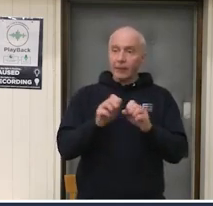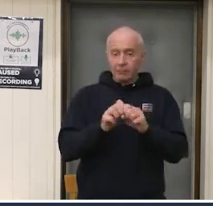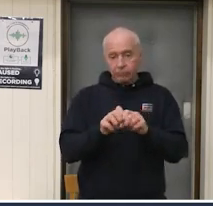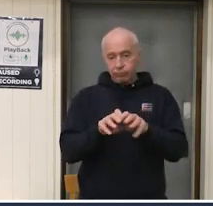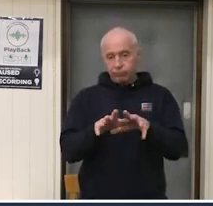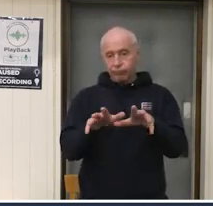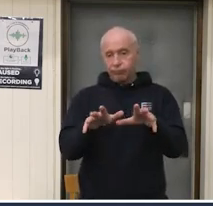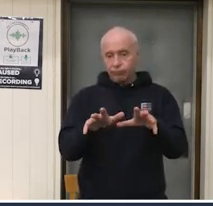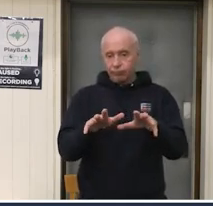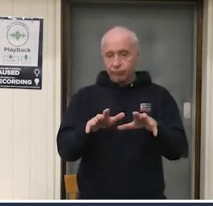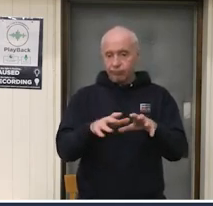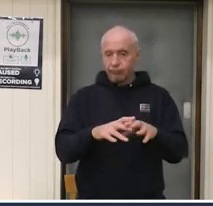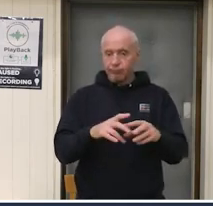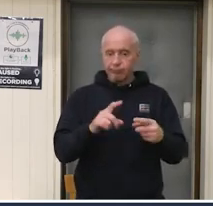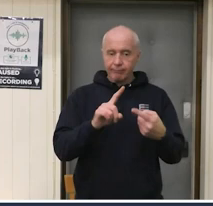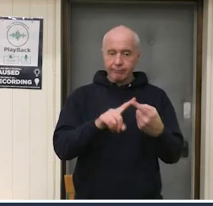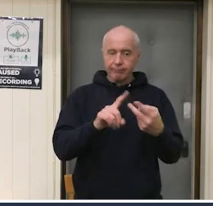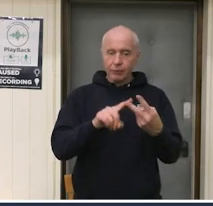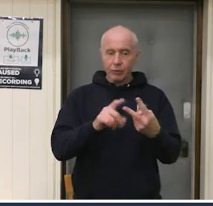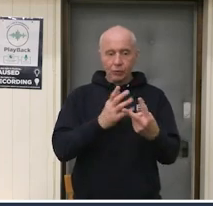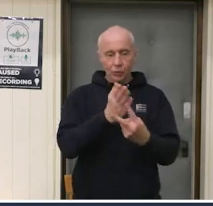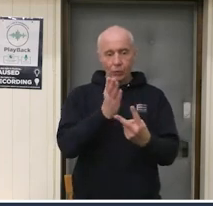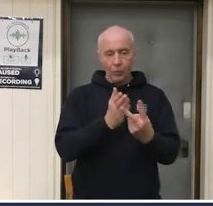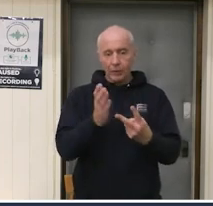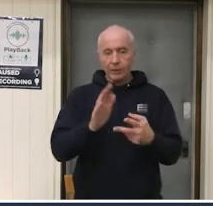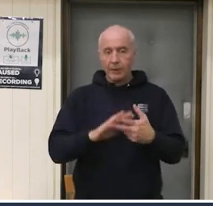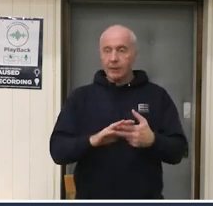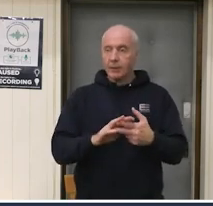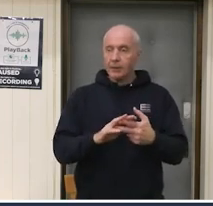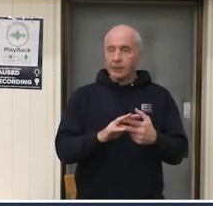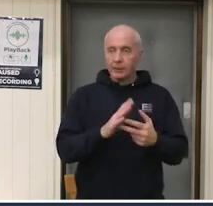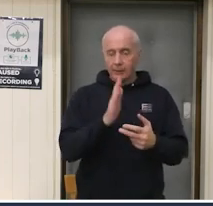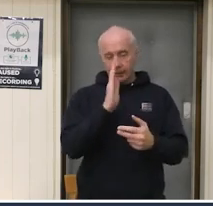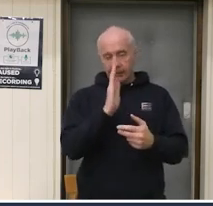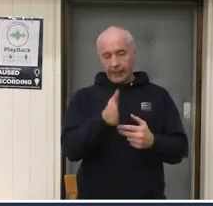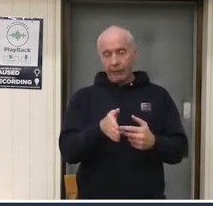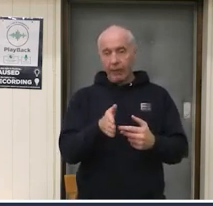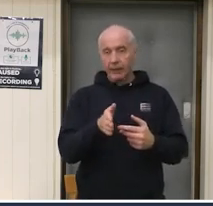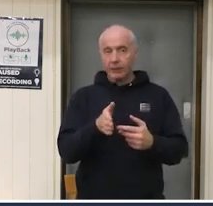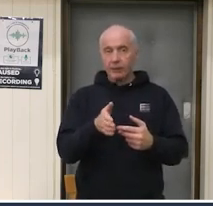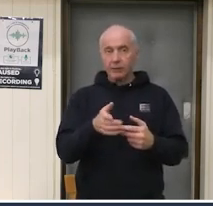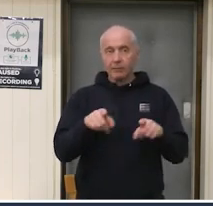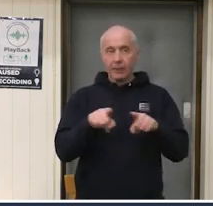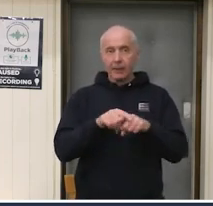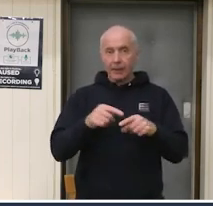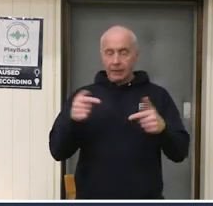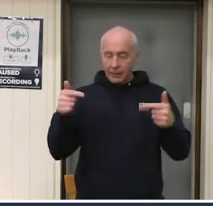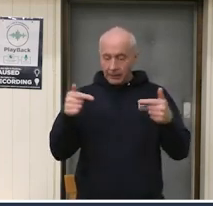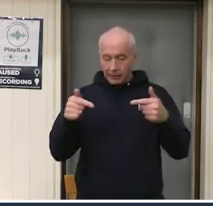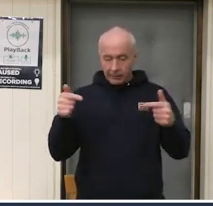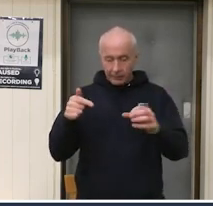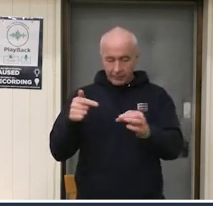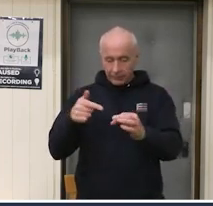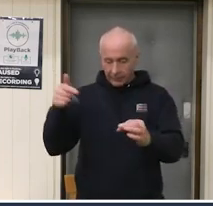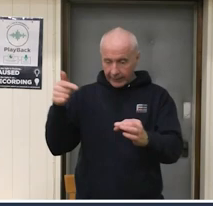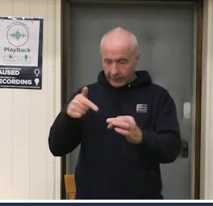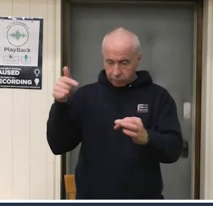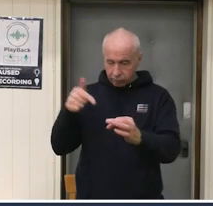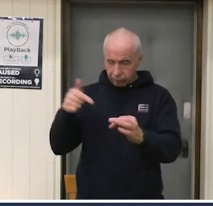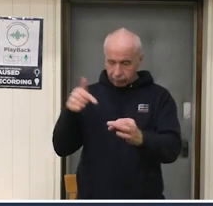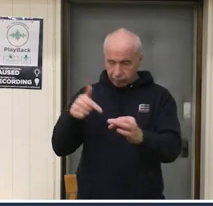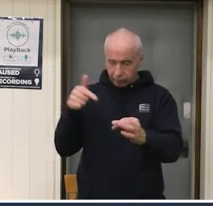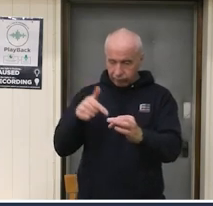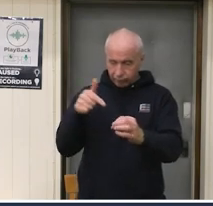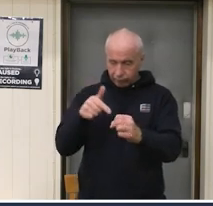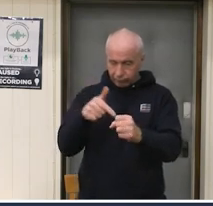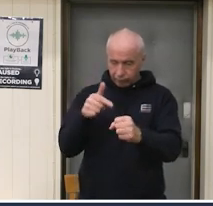it. What's called direct drive, where you just slam the lasers directly onto the pellet and compress it. Or there's